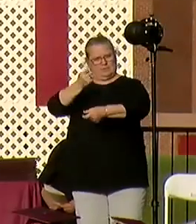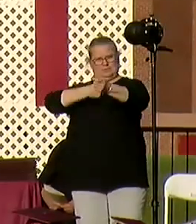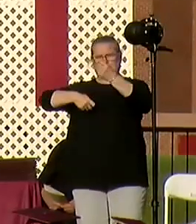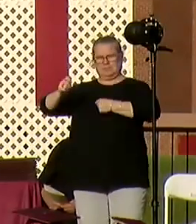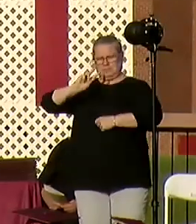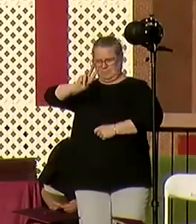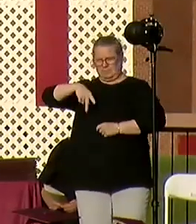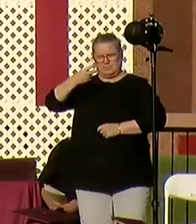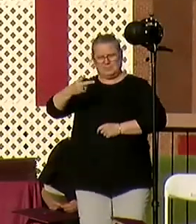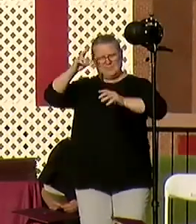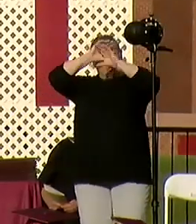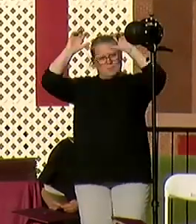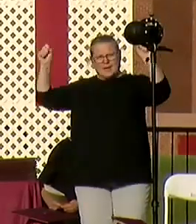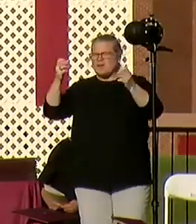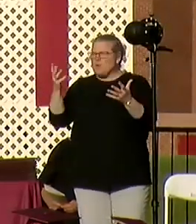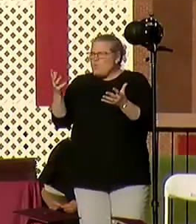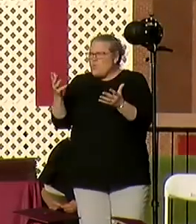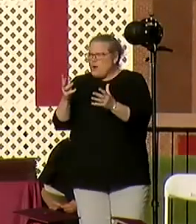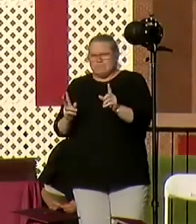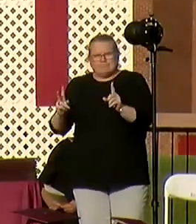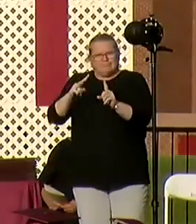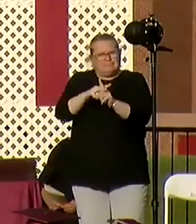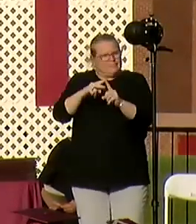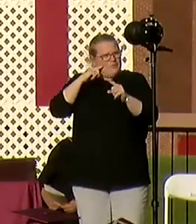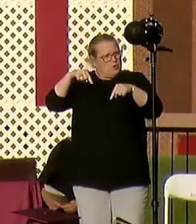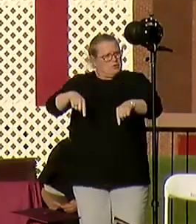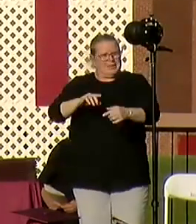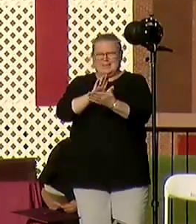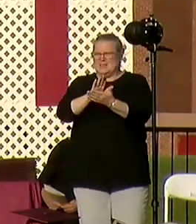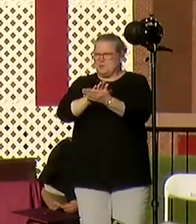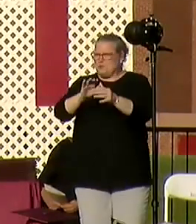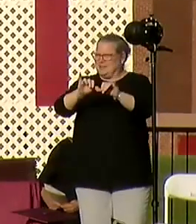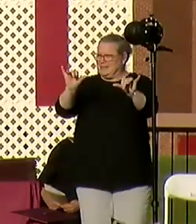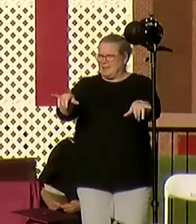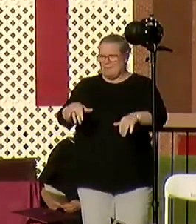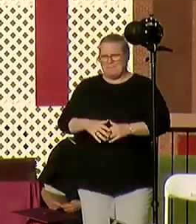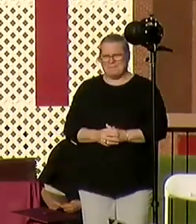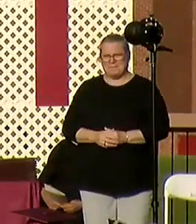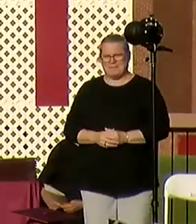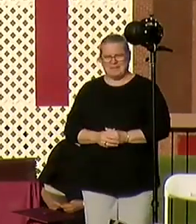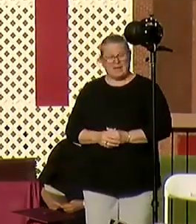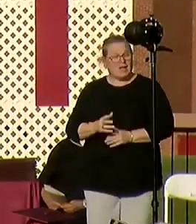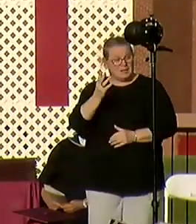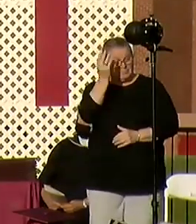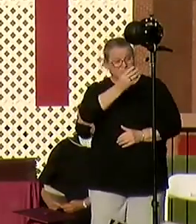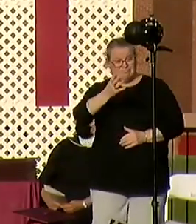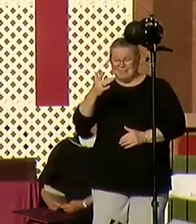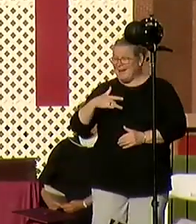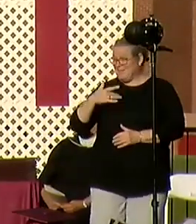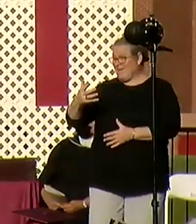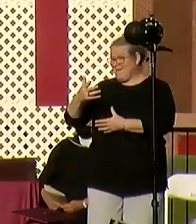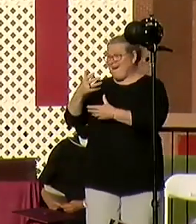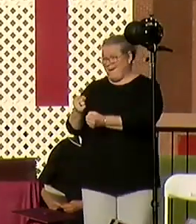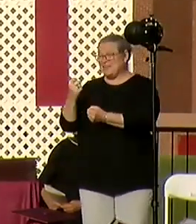school system? Just on a side note, I'm pretty confident to say that there's someone sitting in this class that will